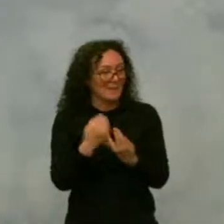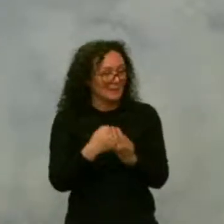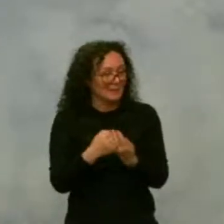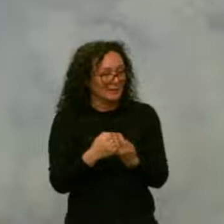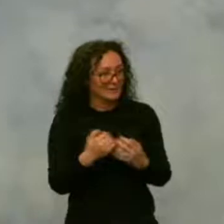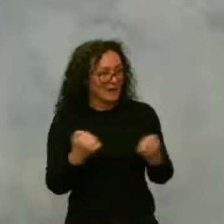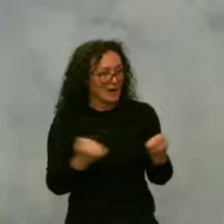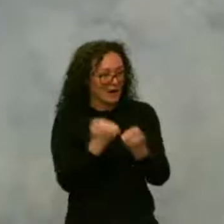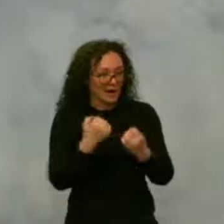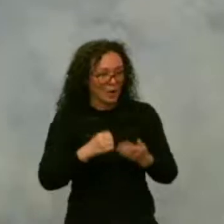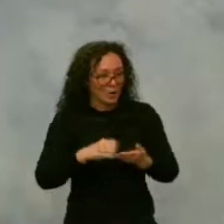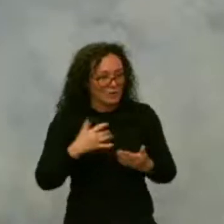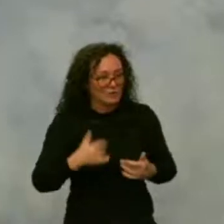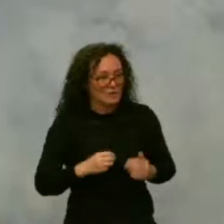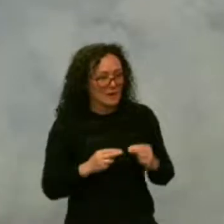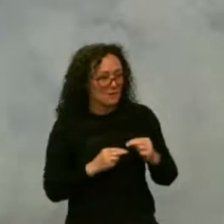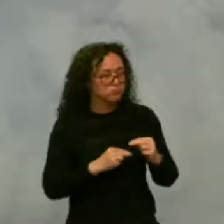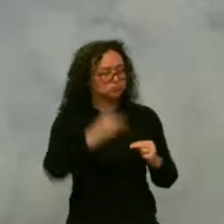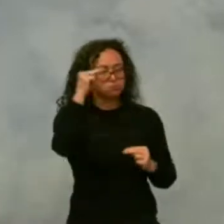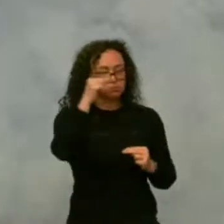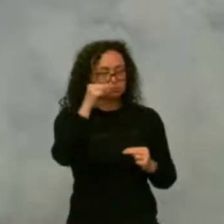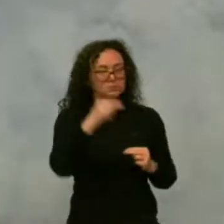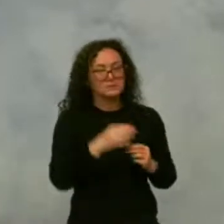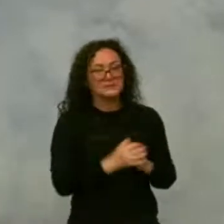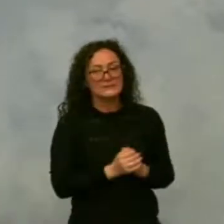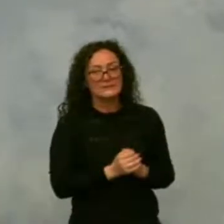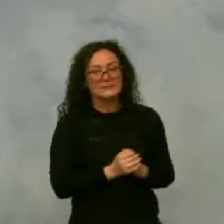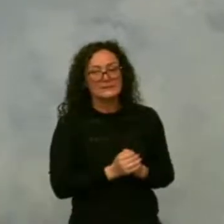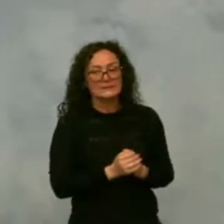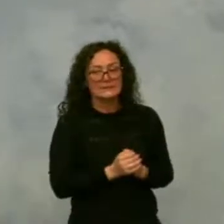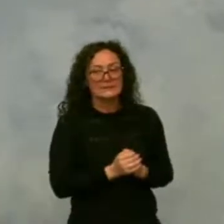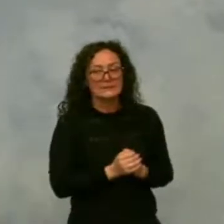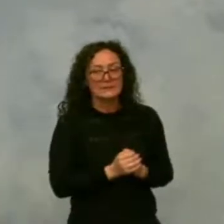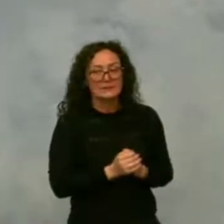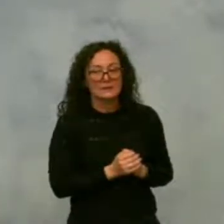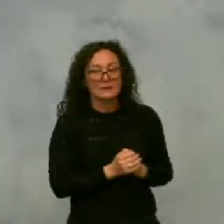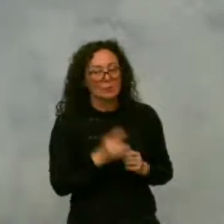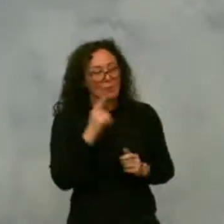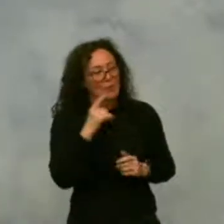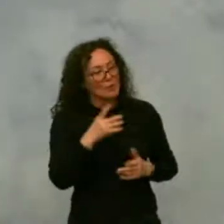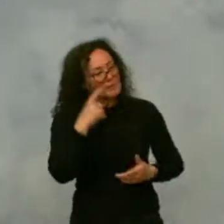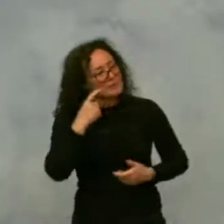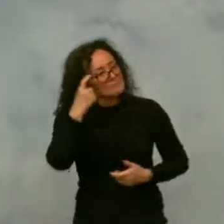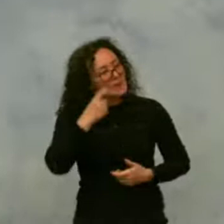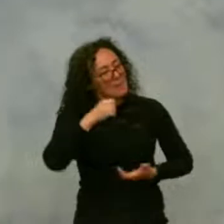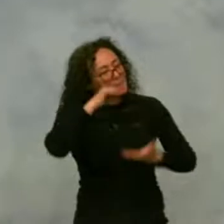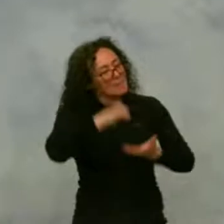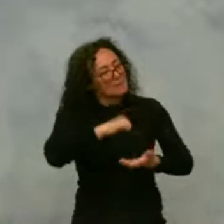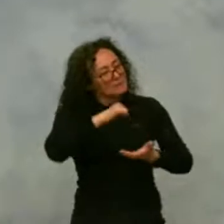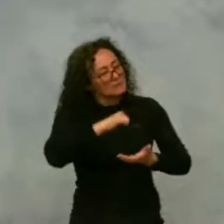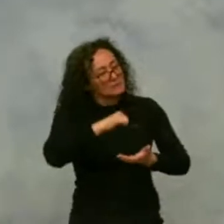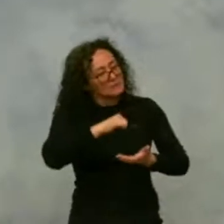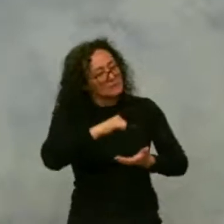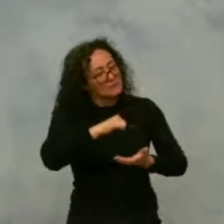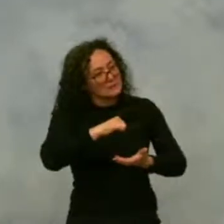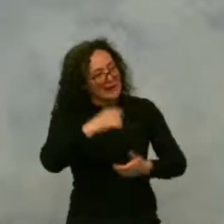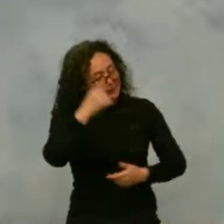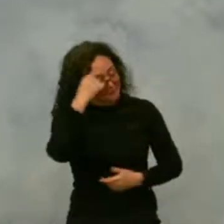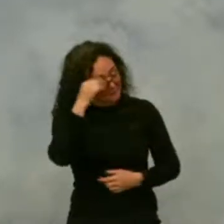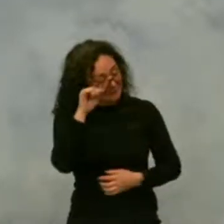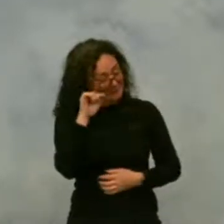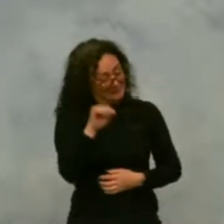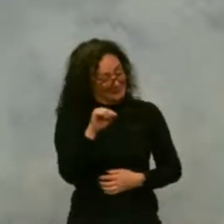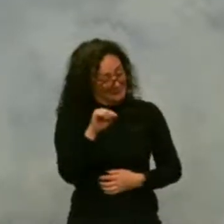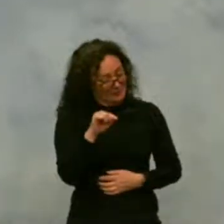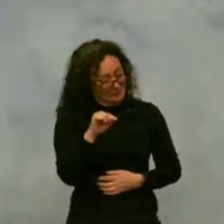rises. And I think when we start talking about budgets and everything else, I think that's going to be the one that will be